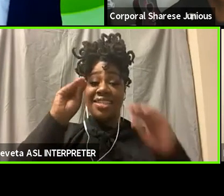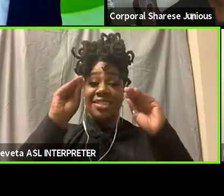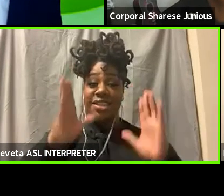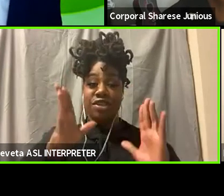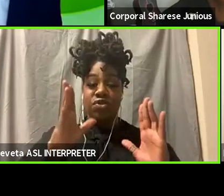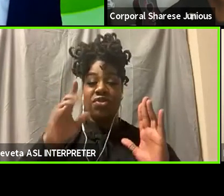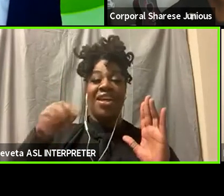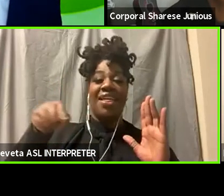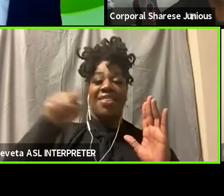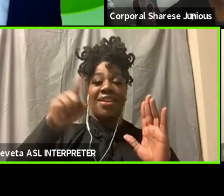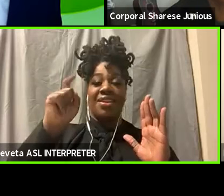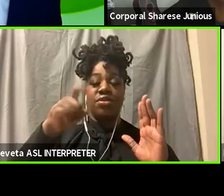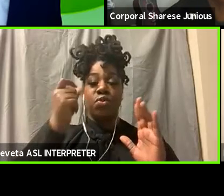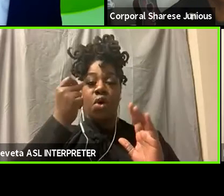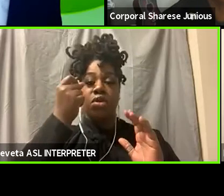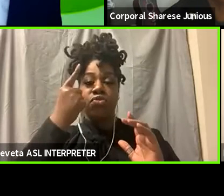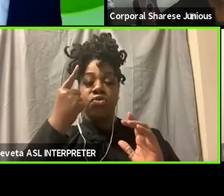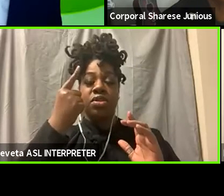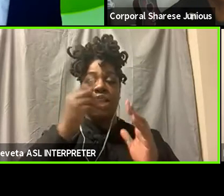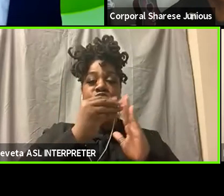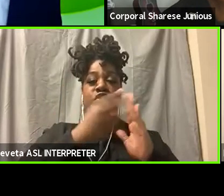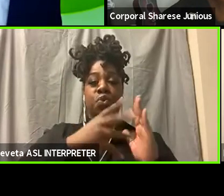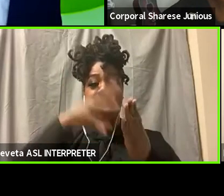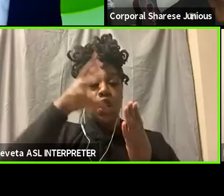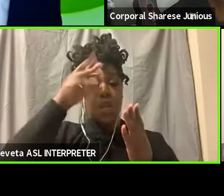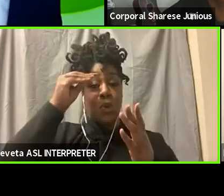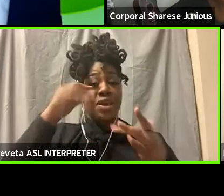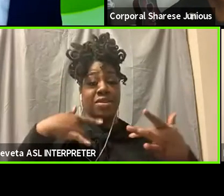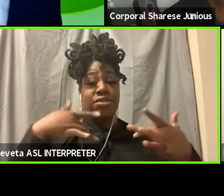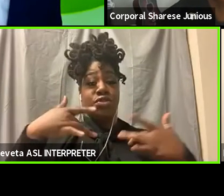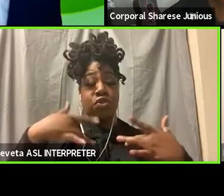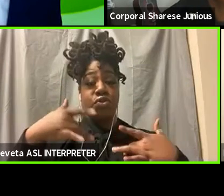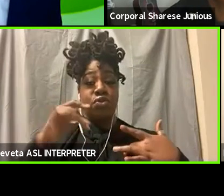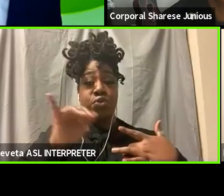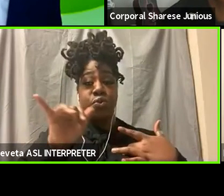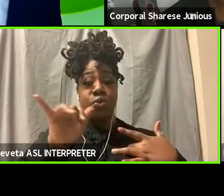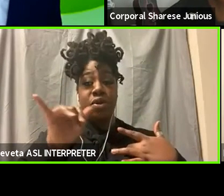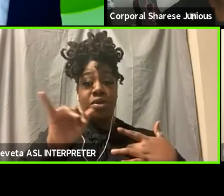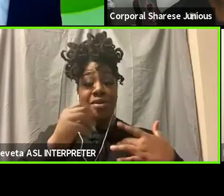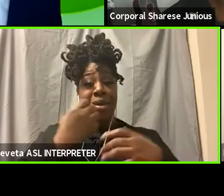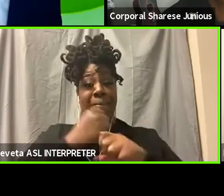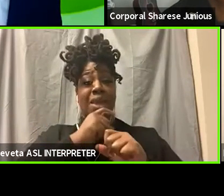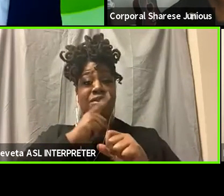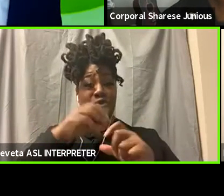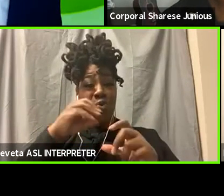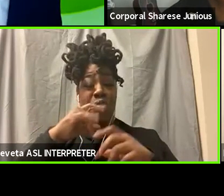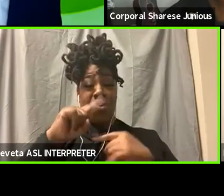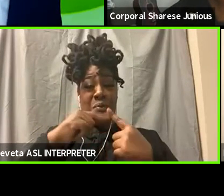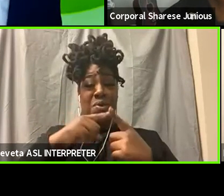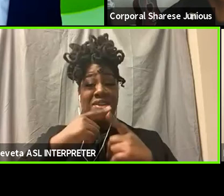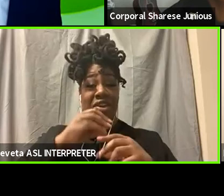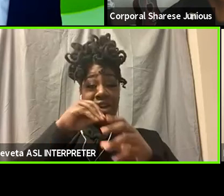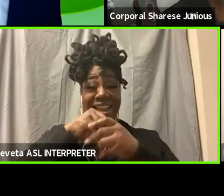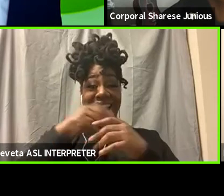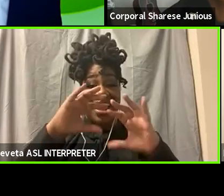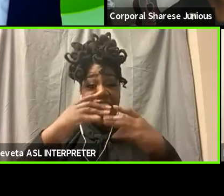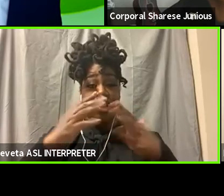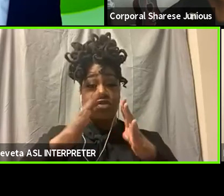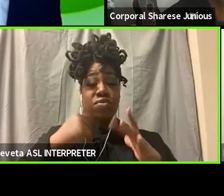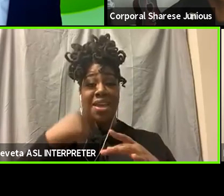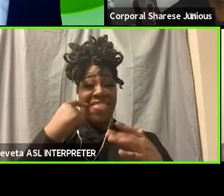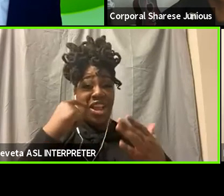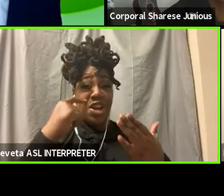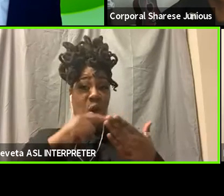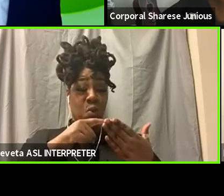learning concerns, making sure that they are, when they're in a classroom and they're seeing those learning concerns, that they're